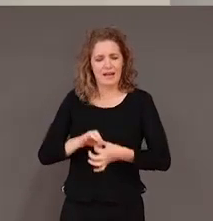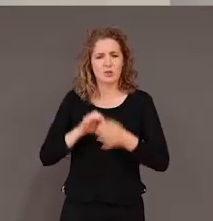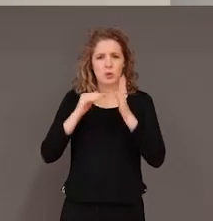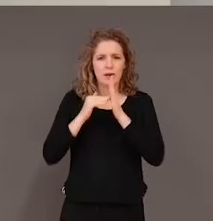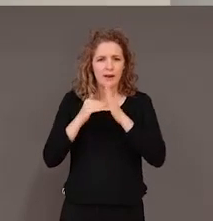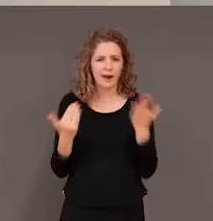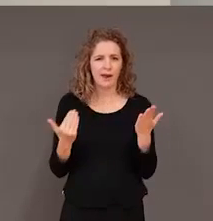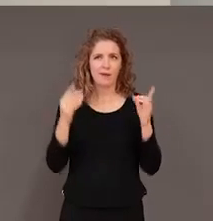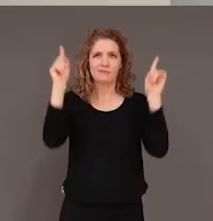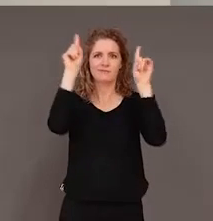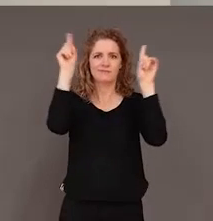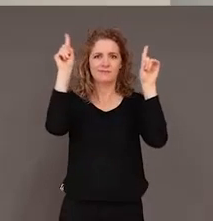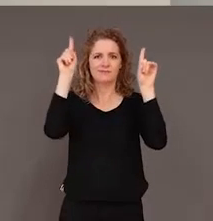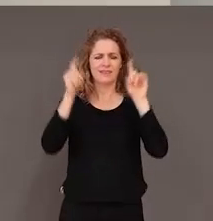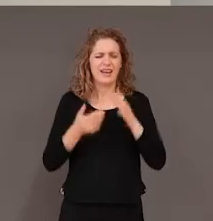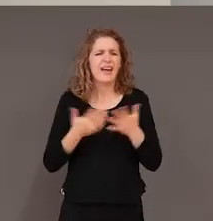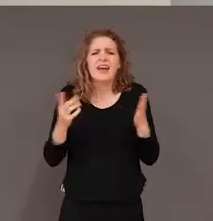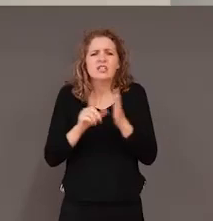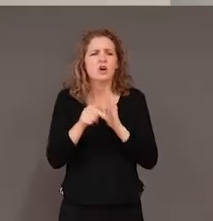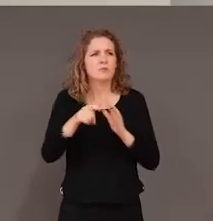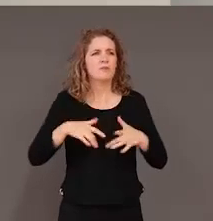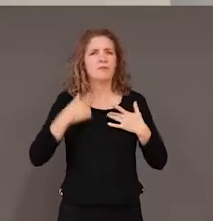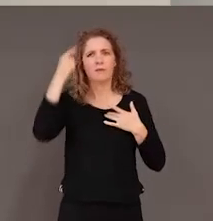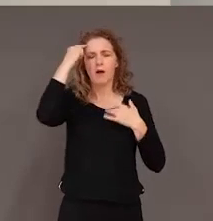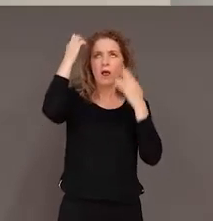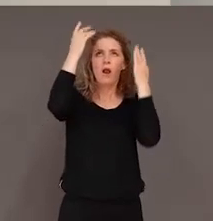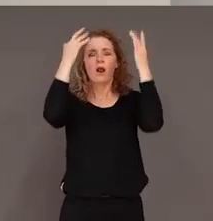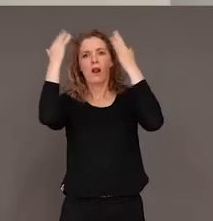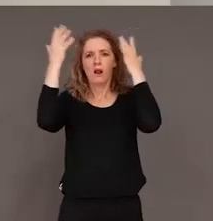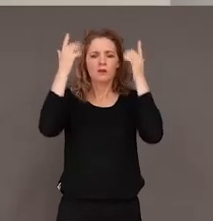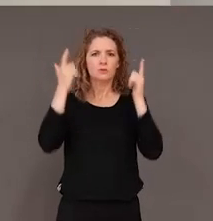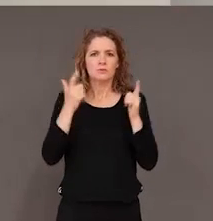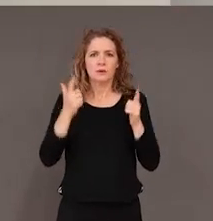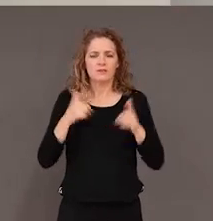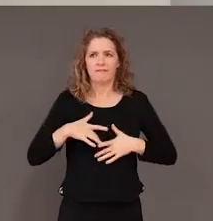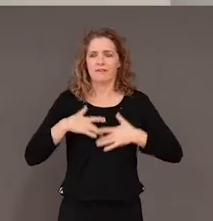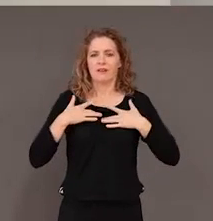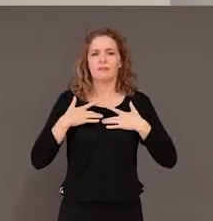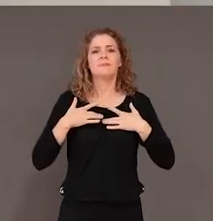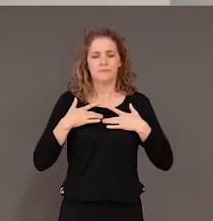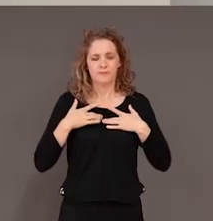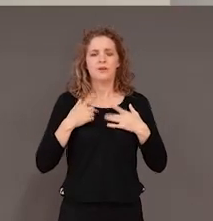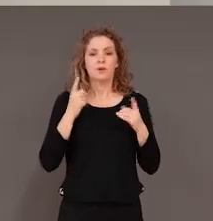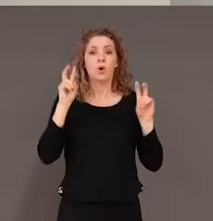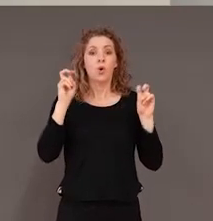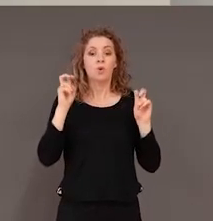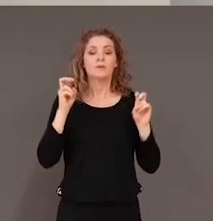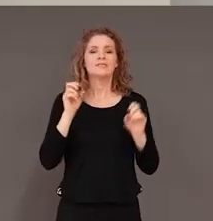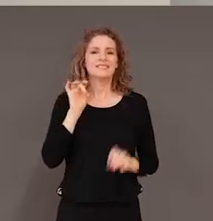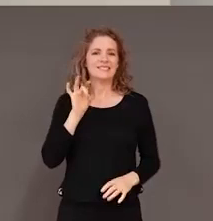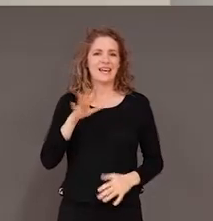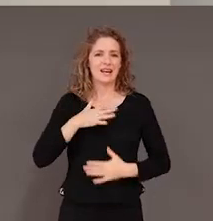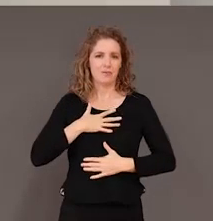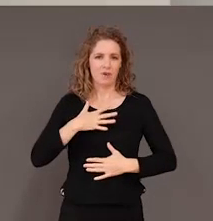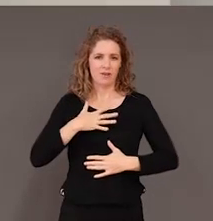moment and easy to use at any time when you find yourself getting more caught up with your thoughts and feelings. And it's called Take 10